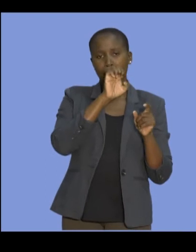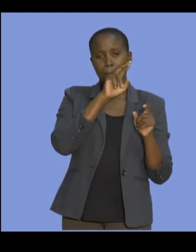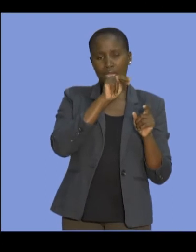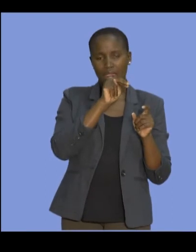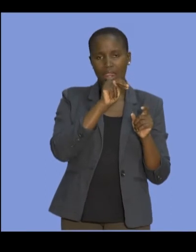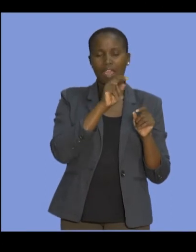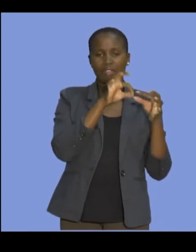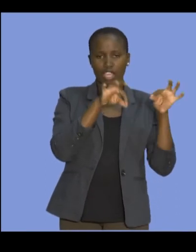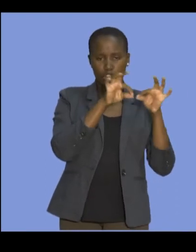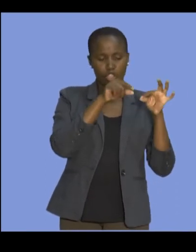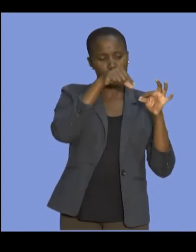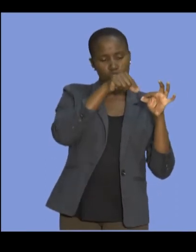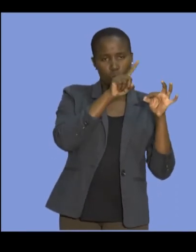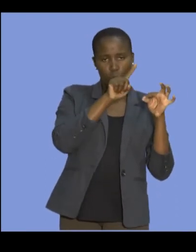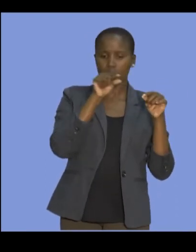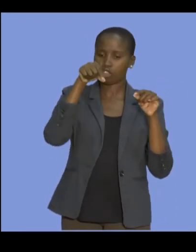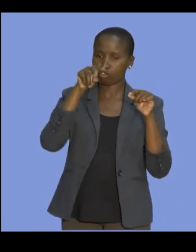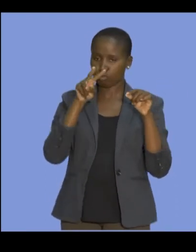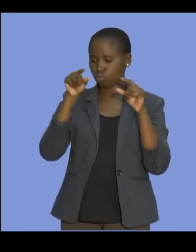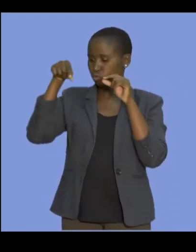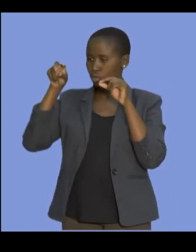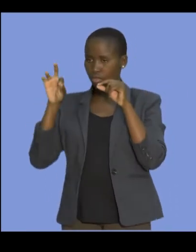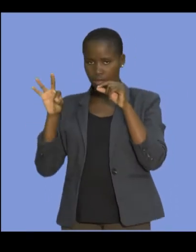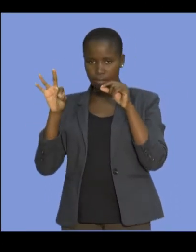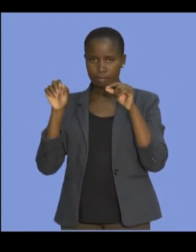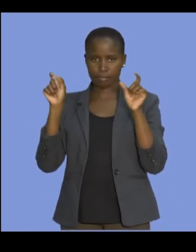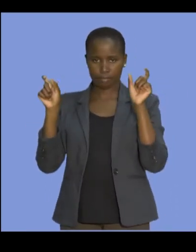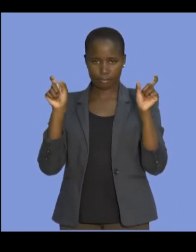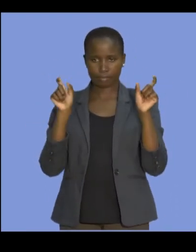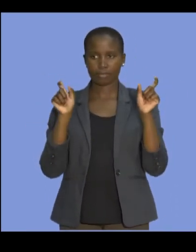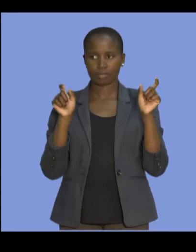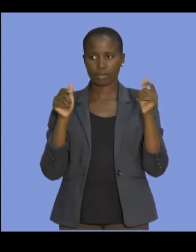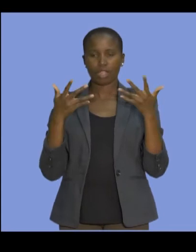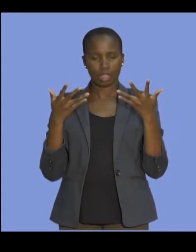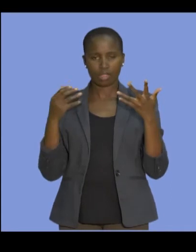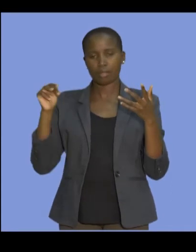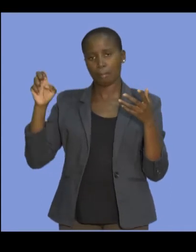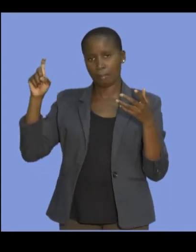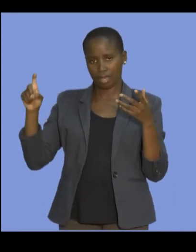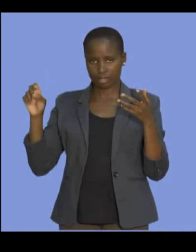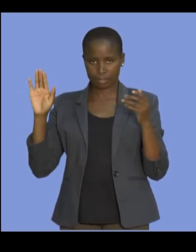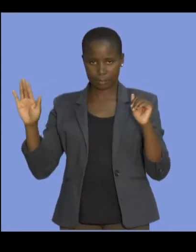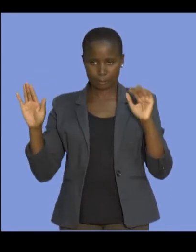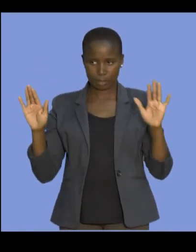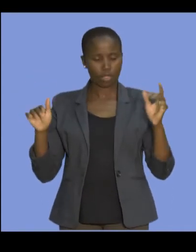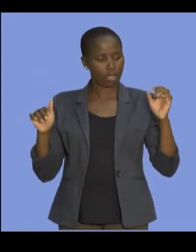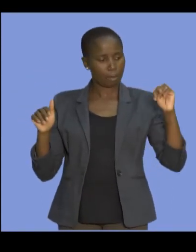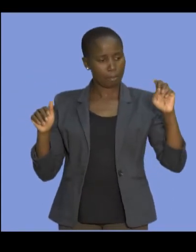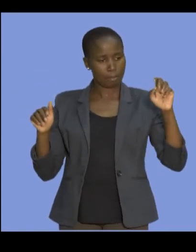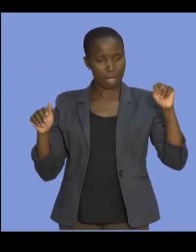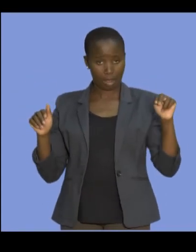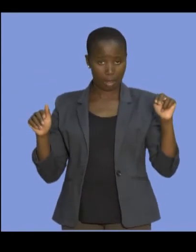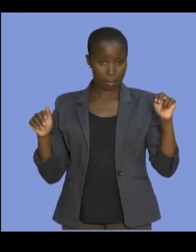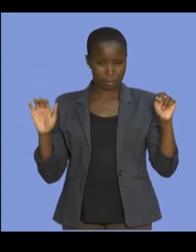there, Q3 there, and max. This is min.